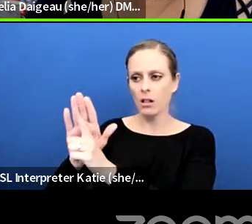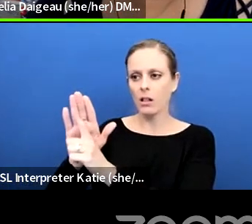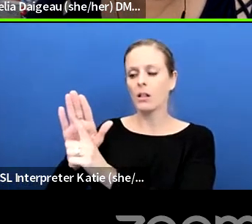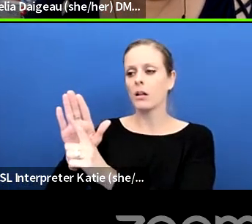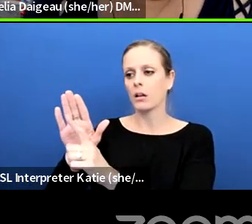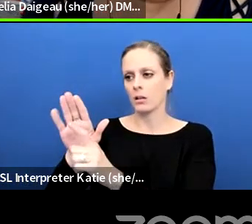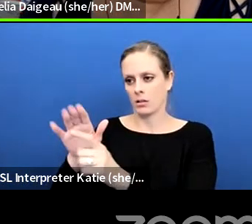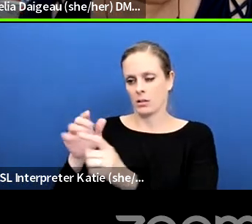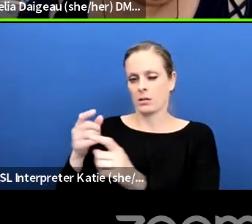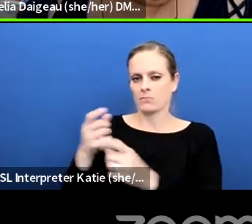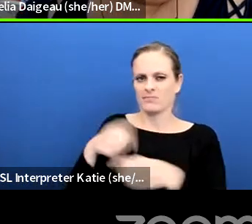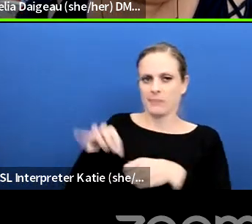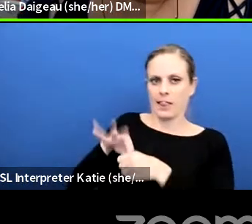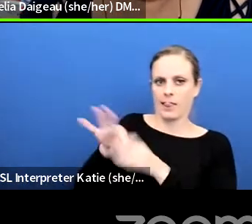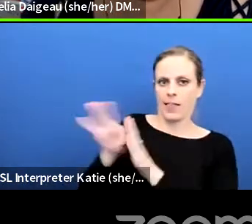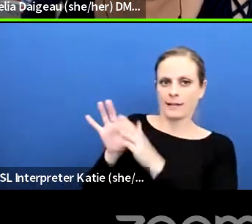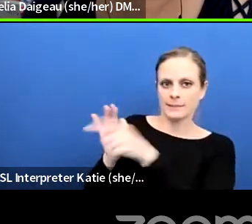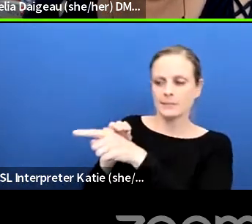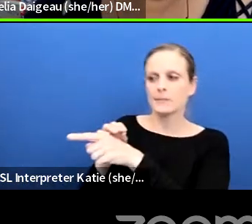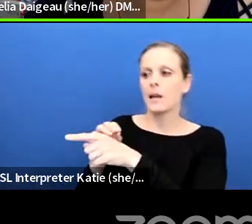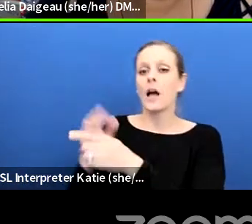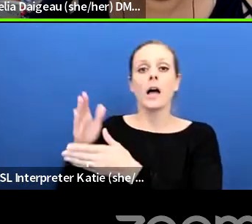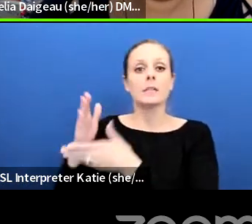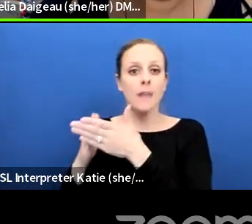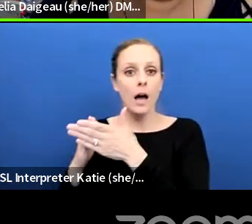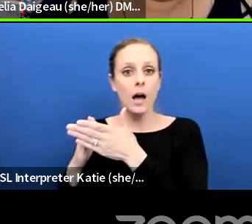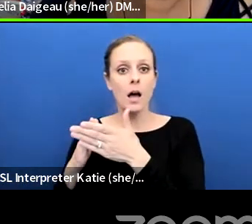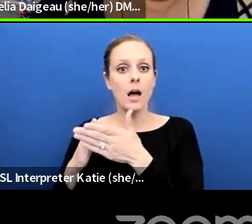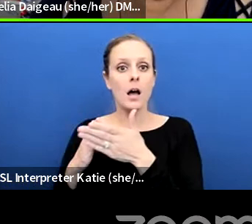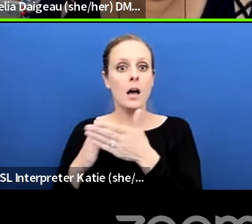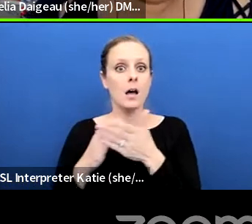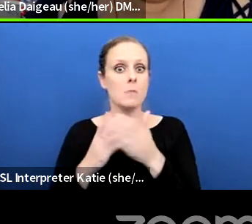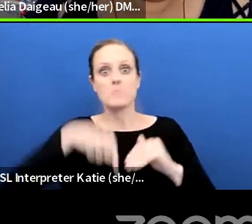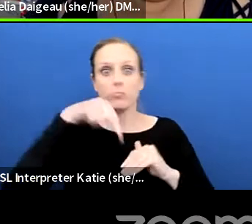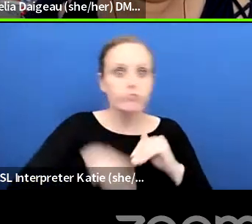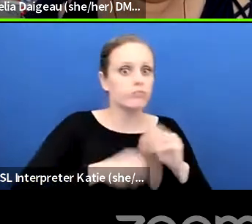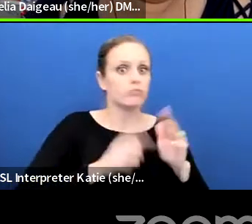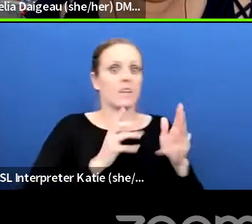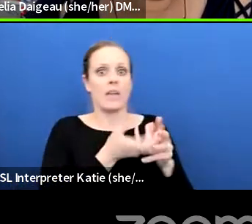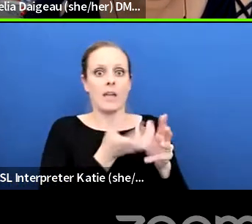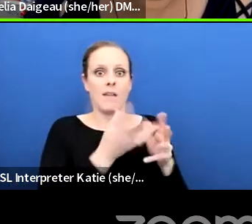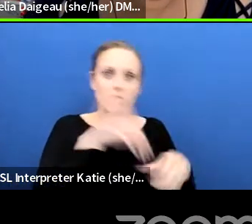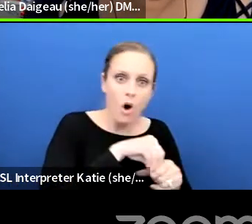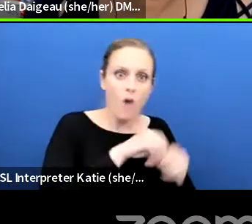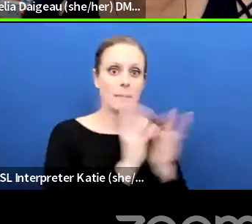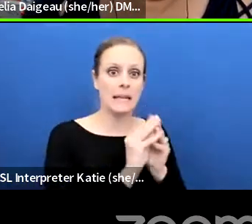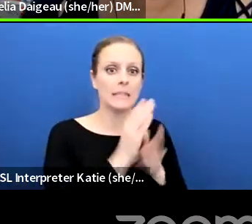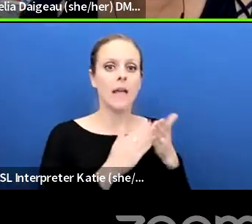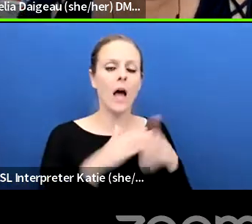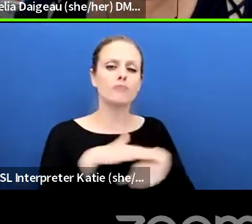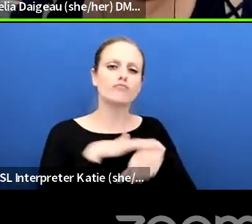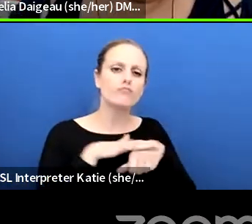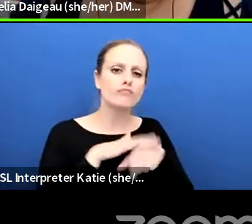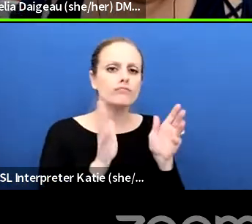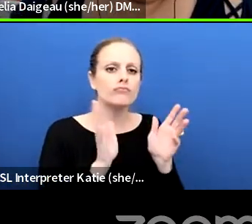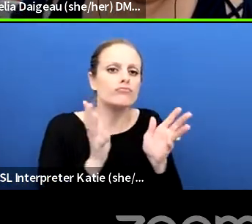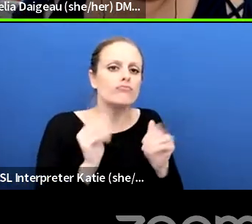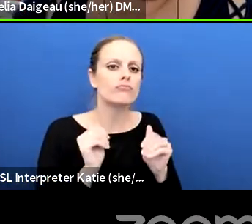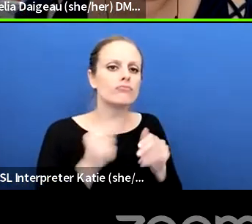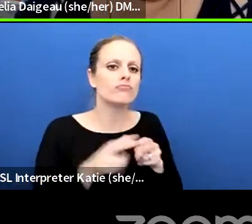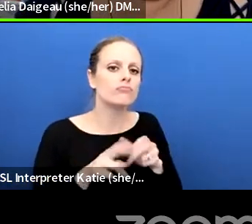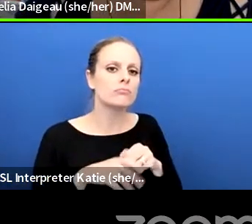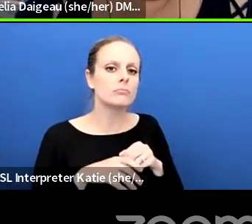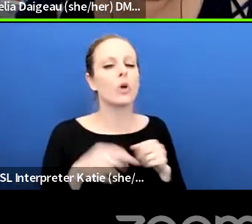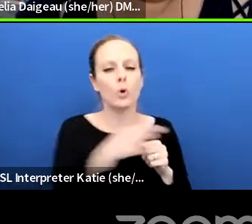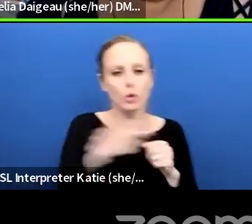really informative meetings. Some of them just kind of want to chit chat. It really depends. So you'll learn your elected official once